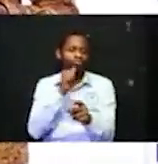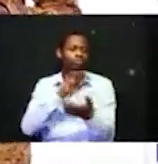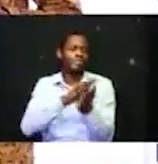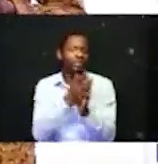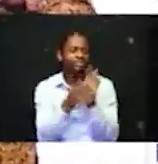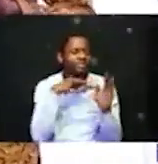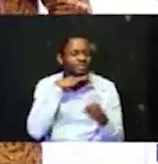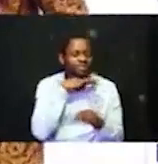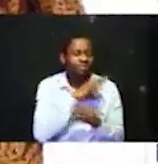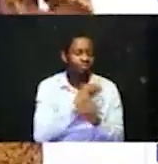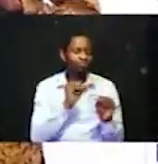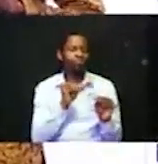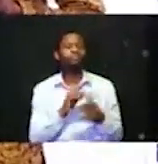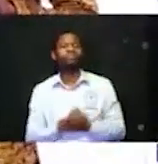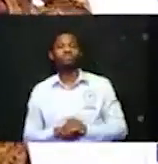Now